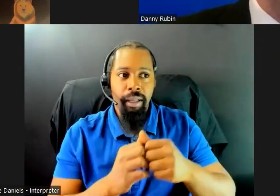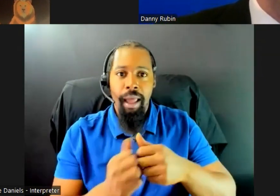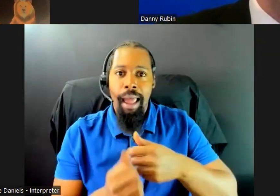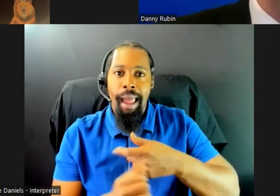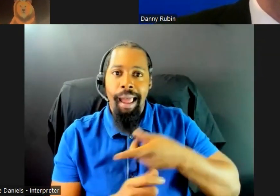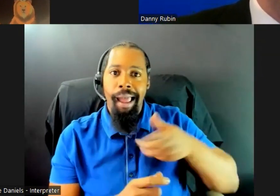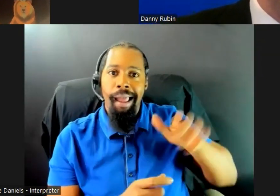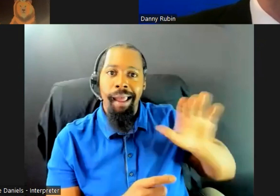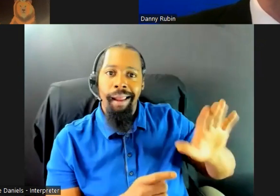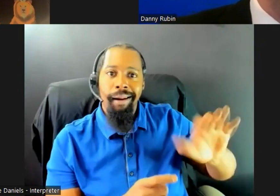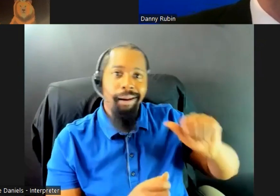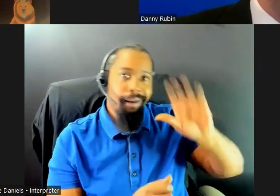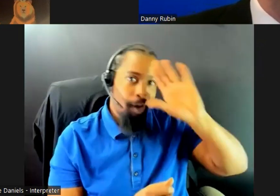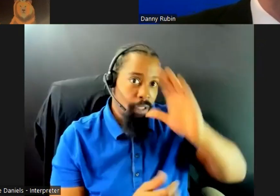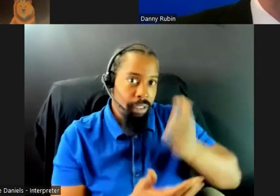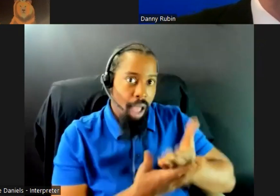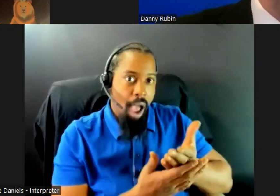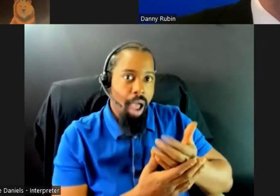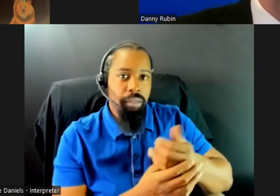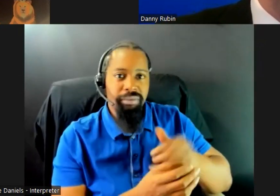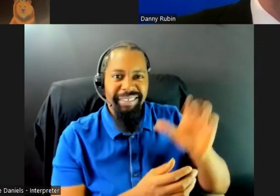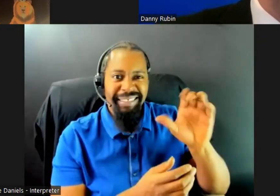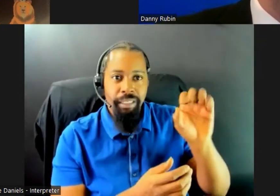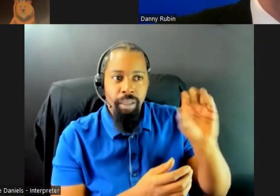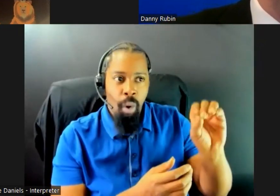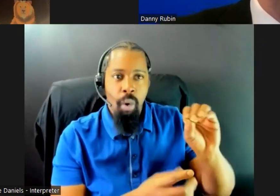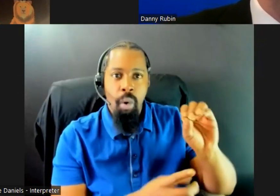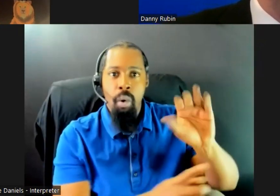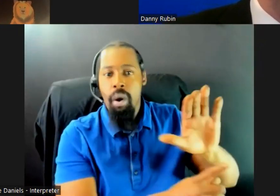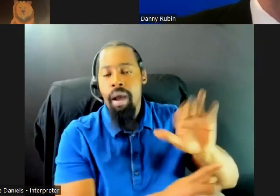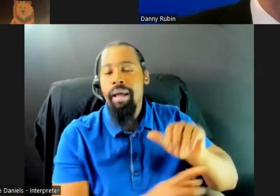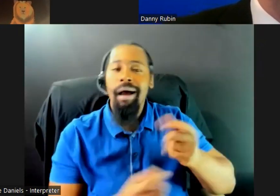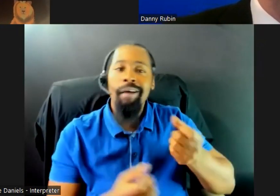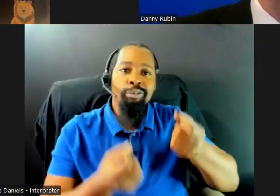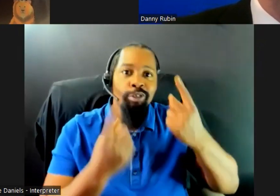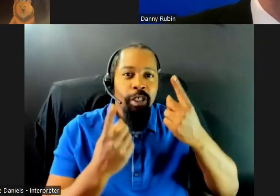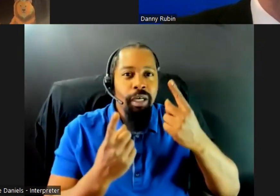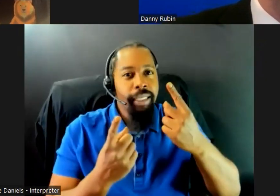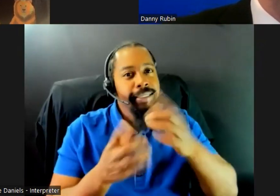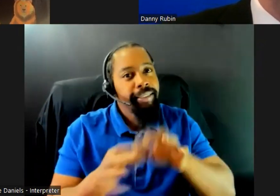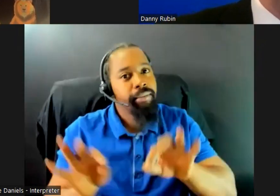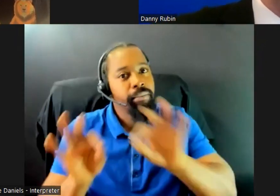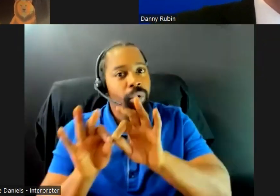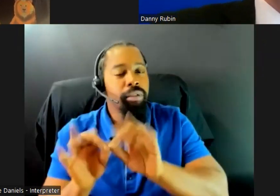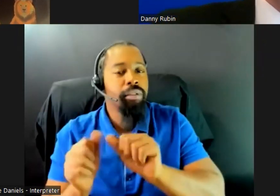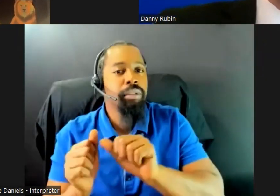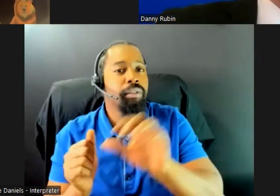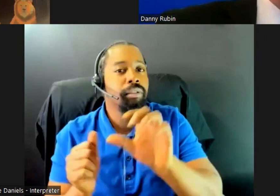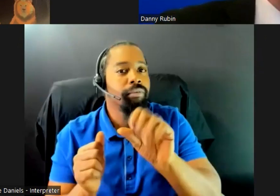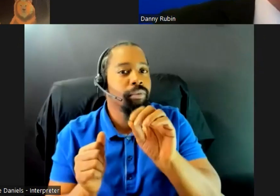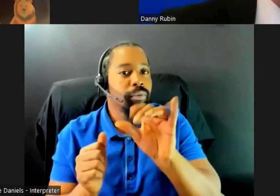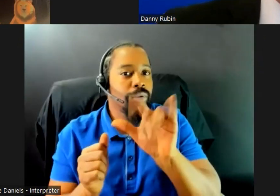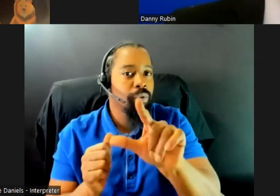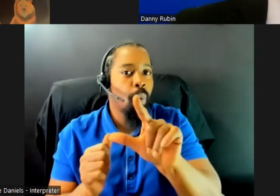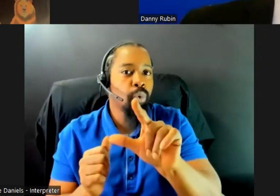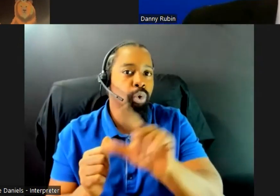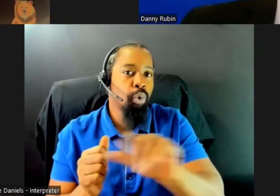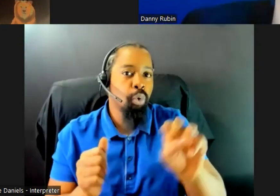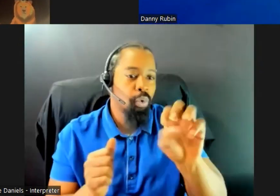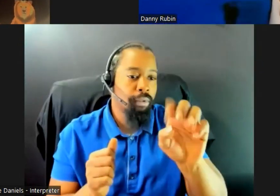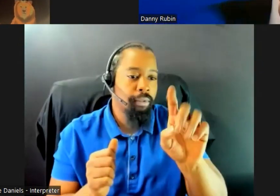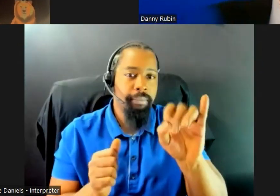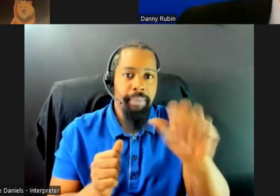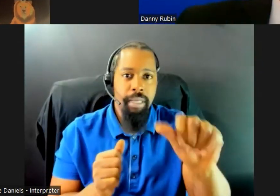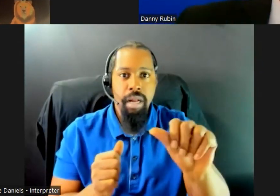of social media. And being a bridal company, we were the first